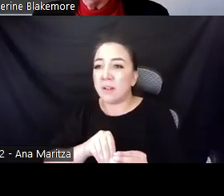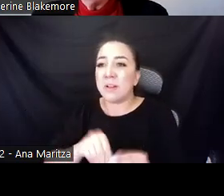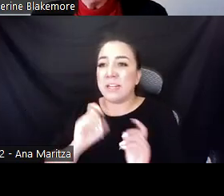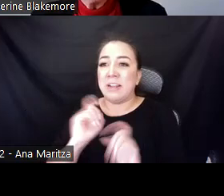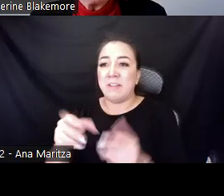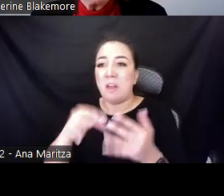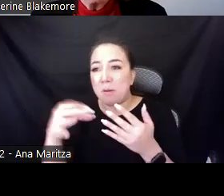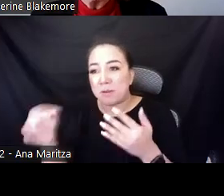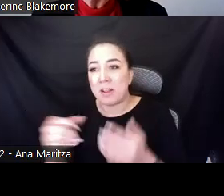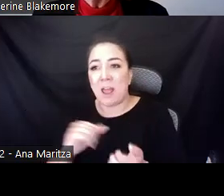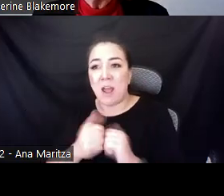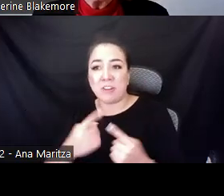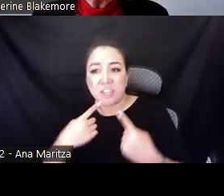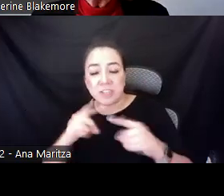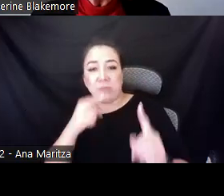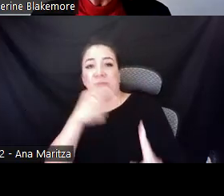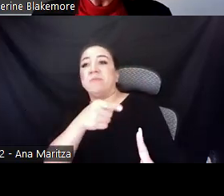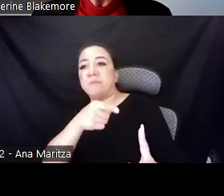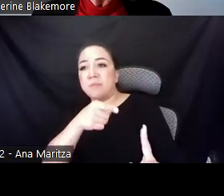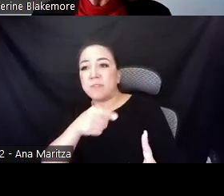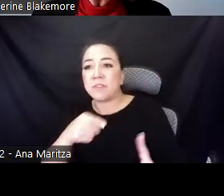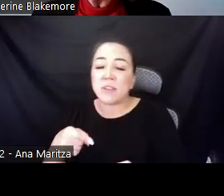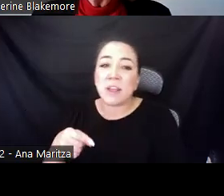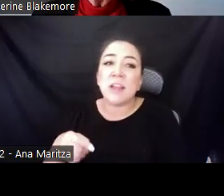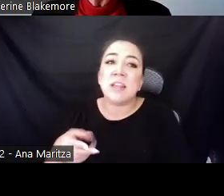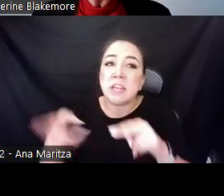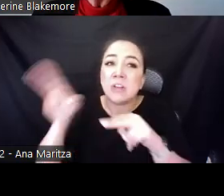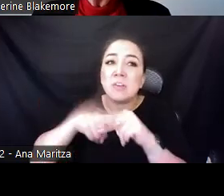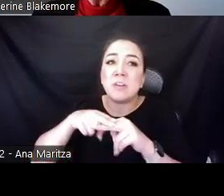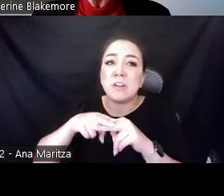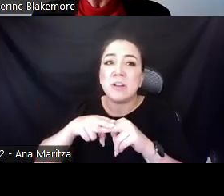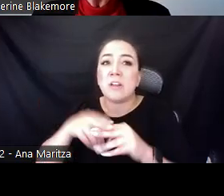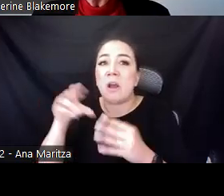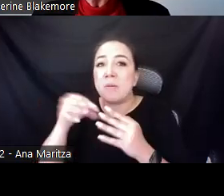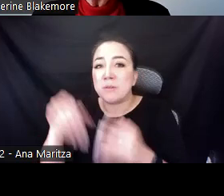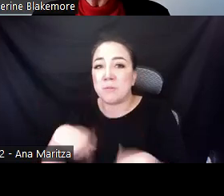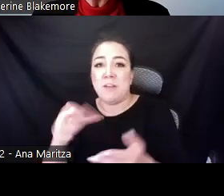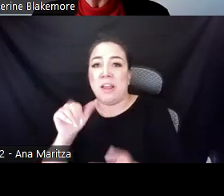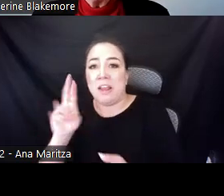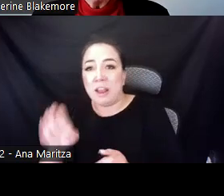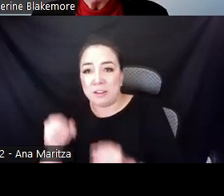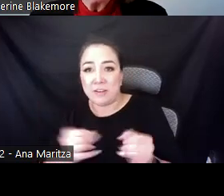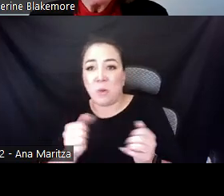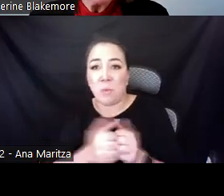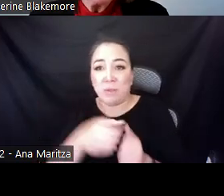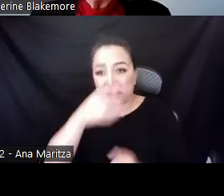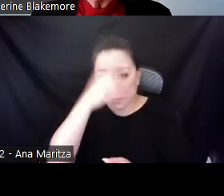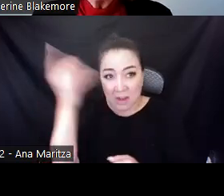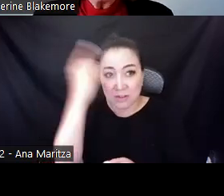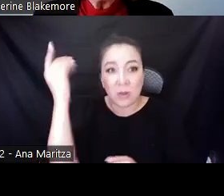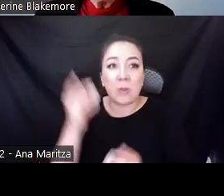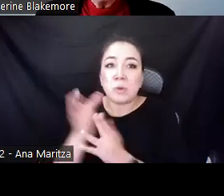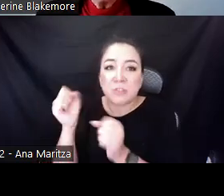about how to achieve it. So it would say increase options to provide care to individuals with dementia